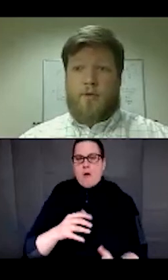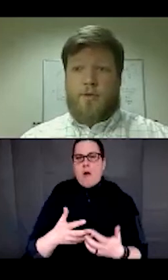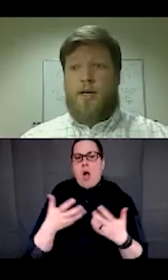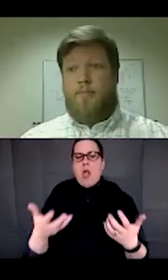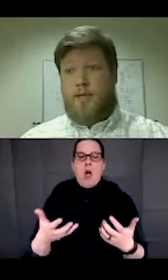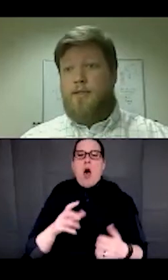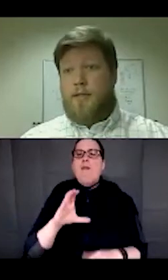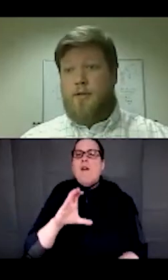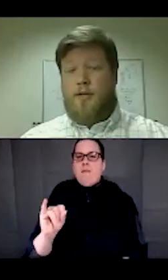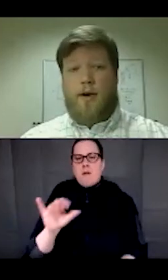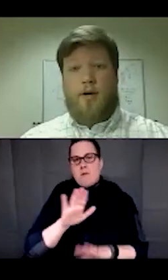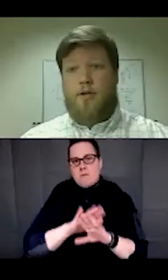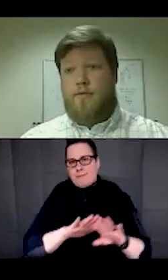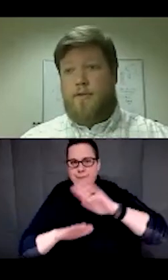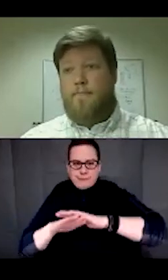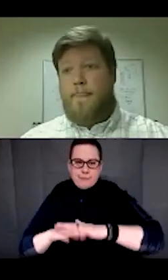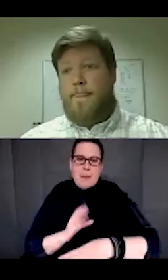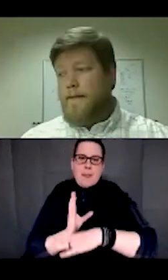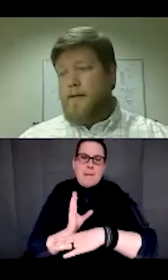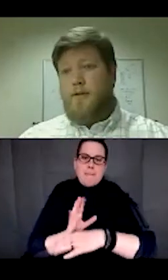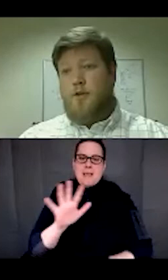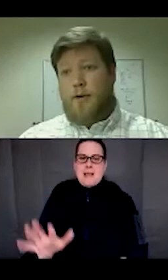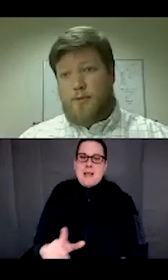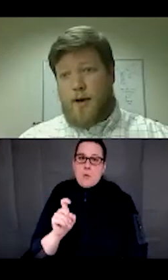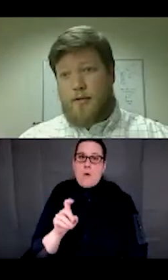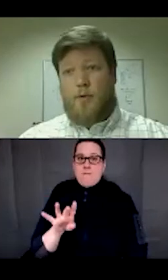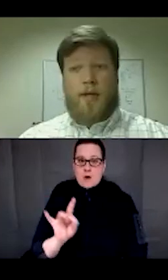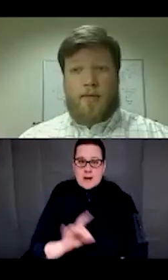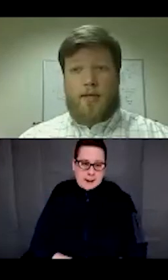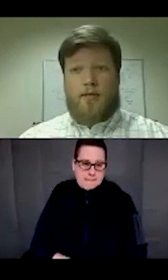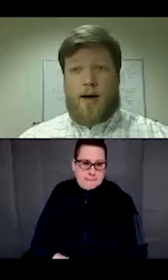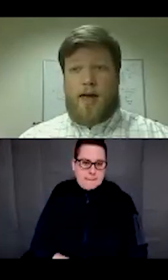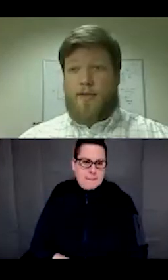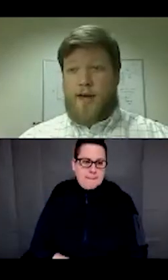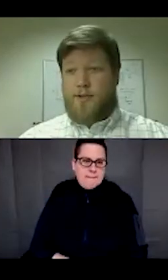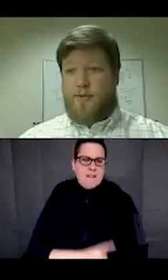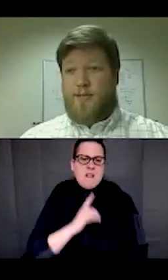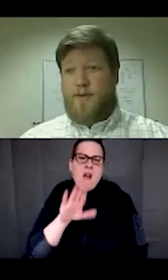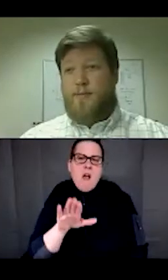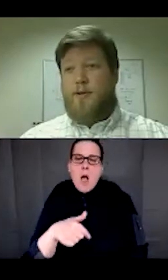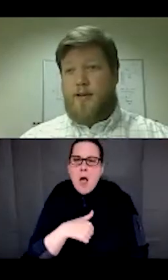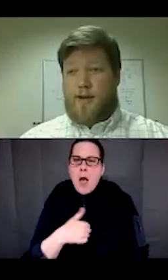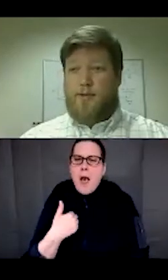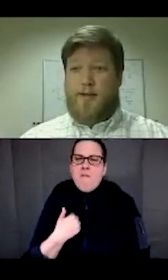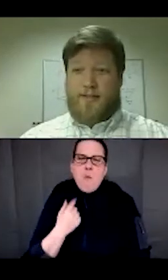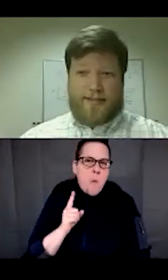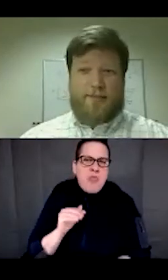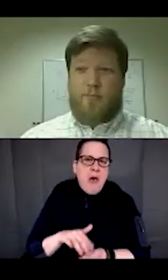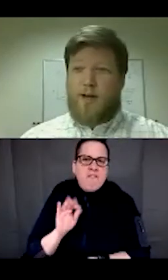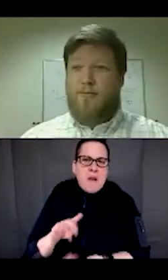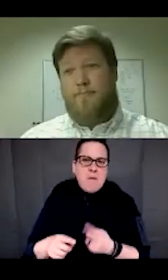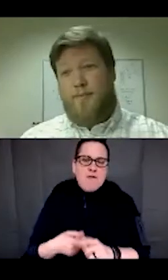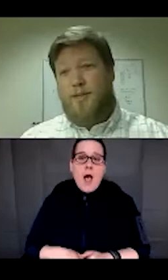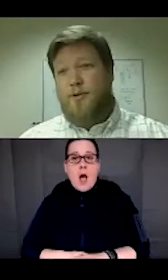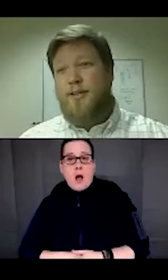confidence intervals and a mean centered at around 150. You might respond, but wait a minute, I have 1,000 friends on Facebook, and my response is,